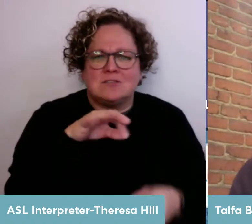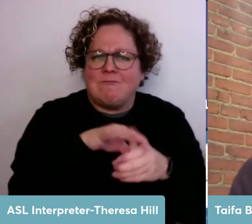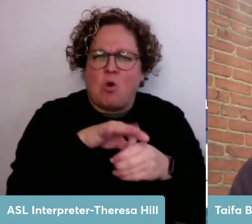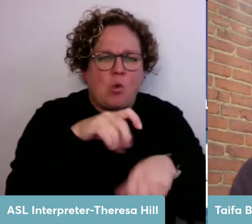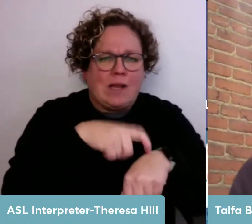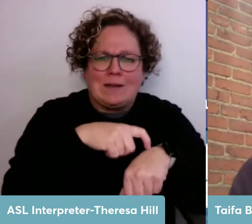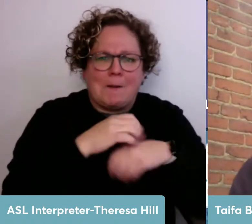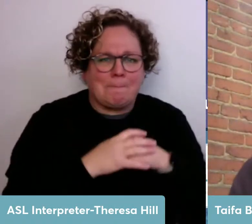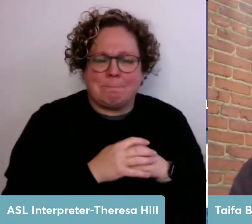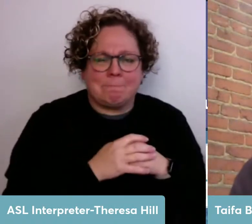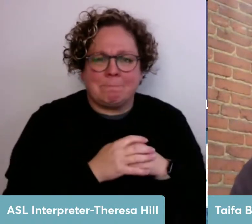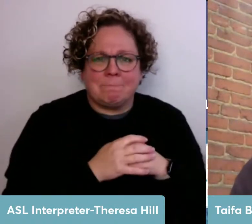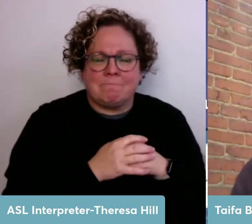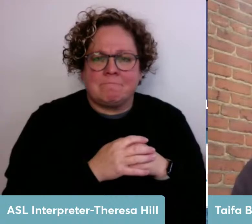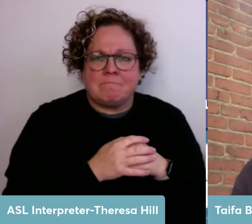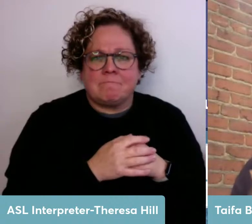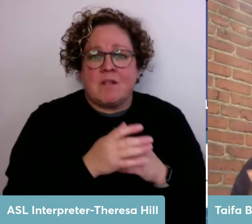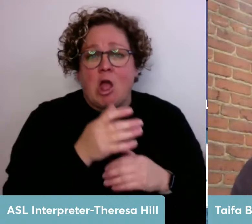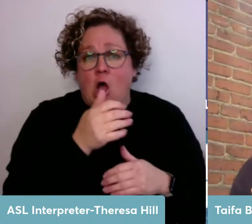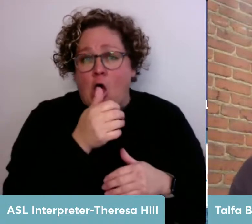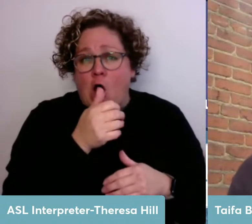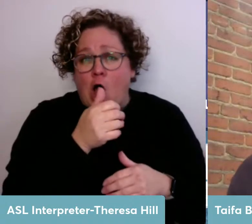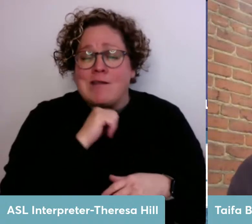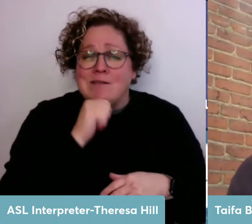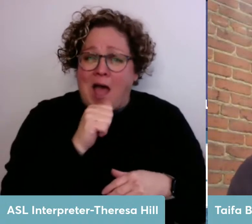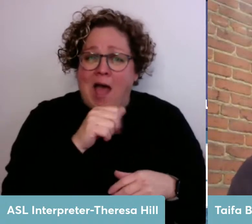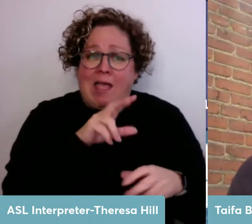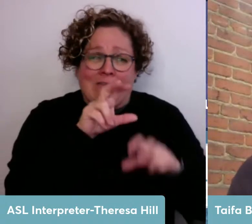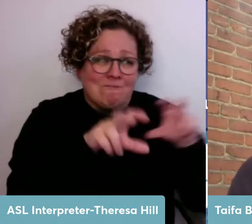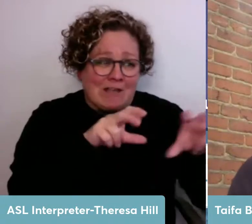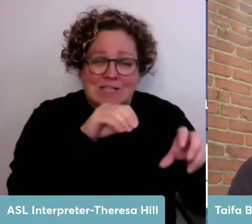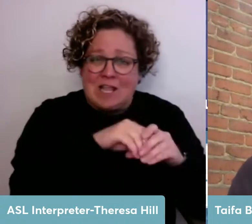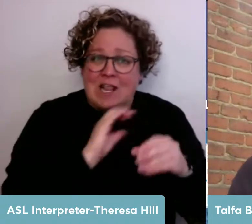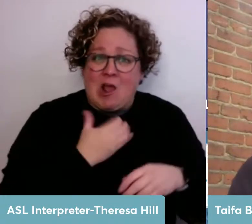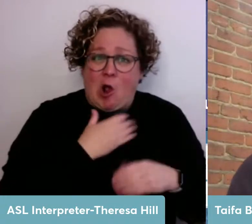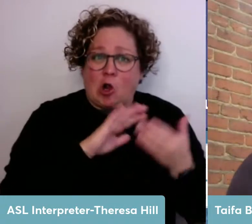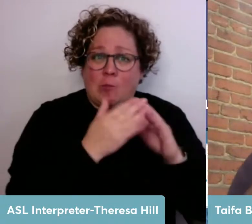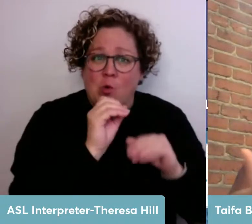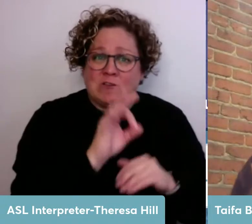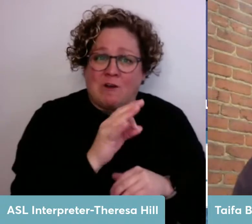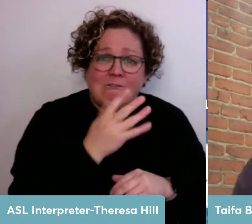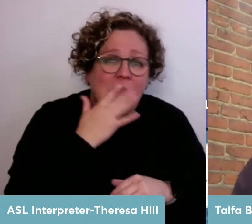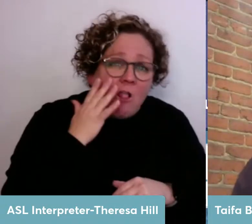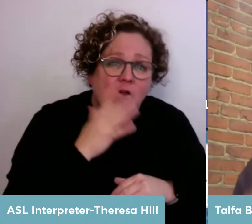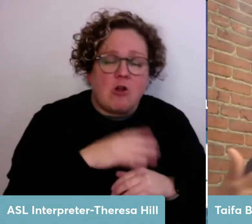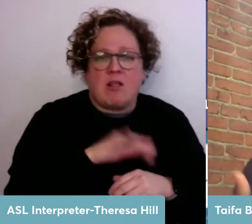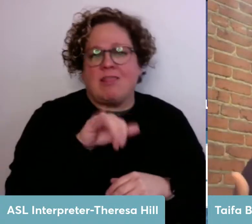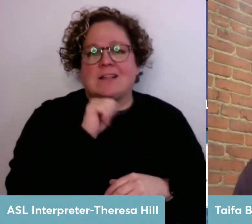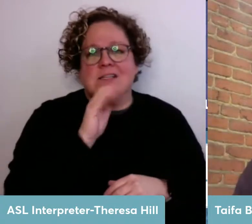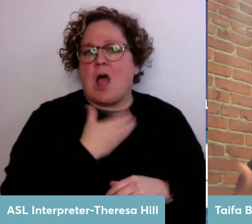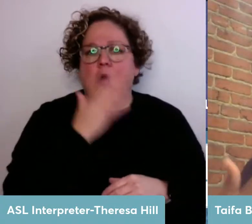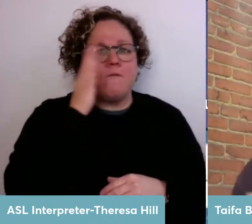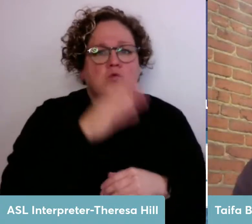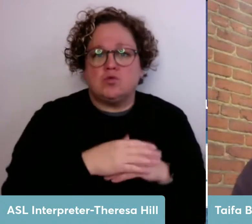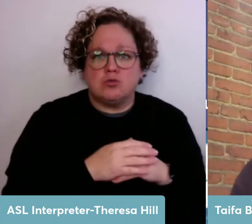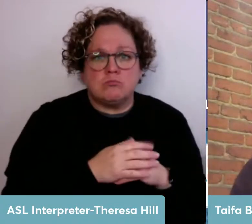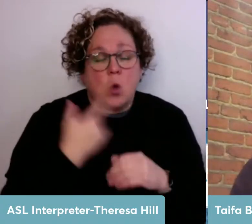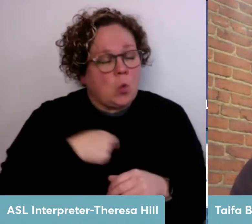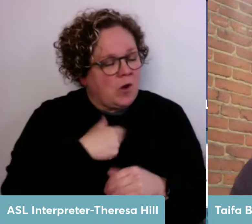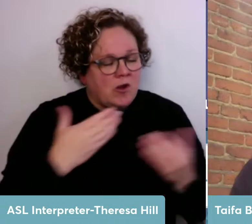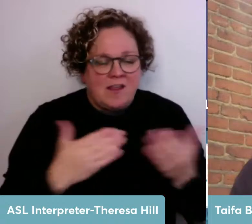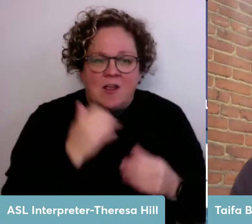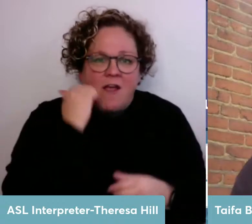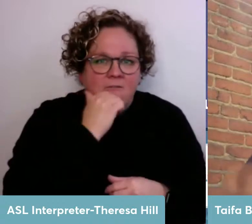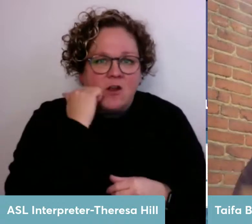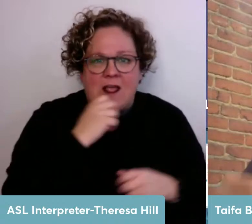of underinvesting in our communities of color is not our destiny. You and I are here every day fighting